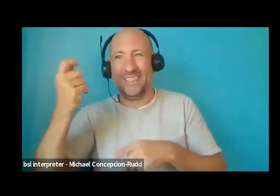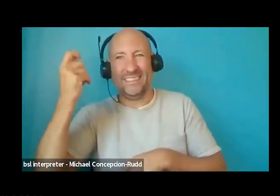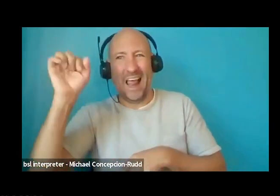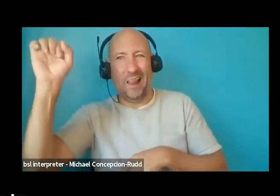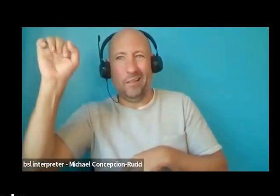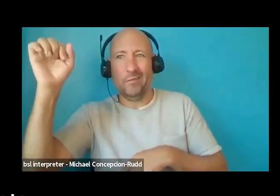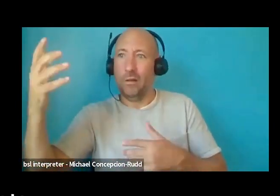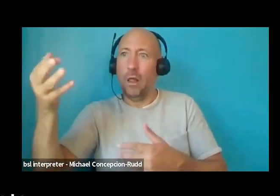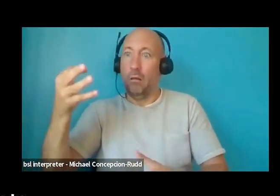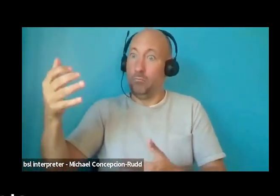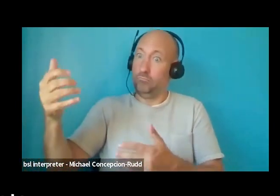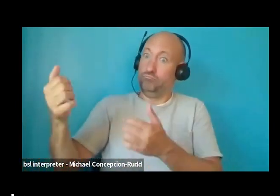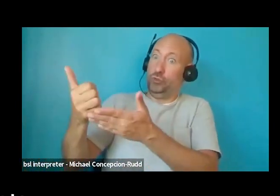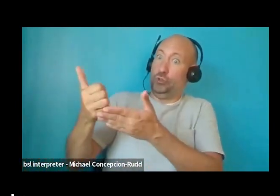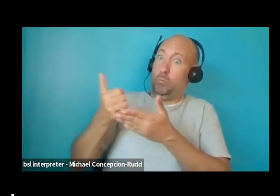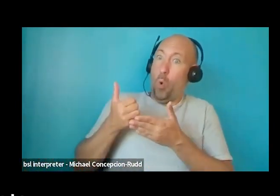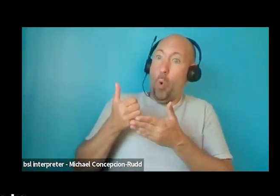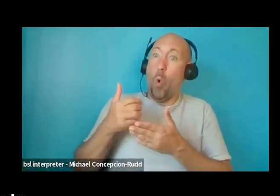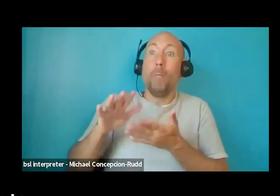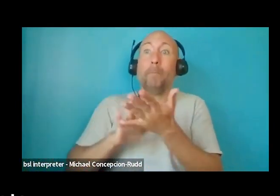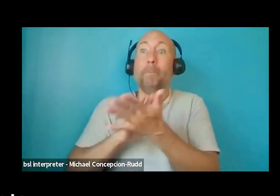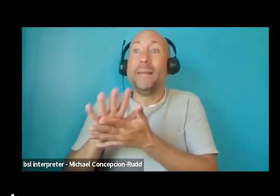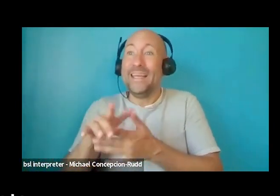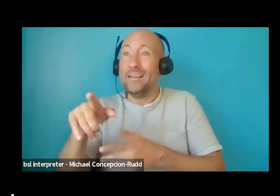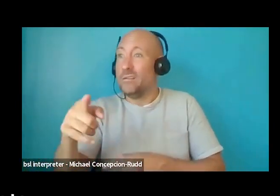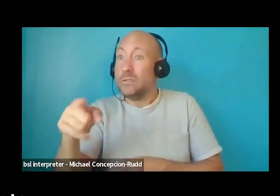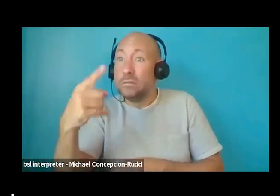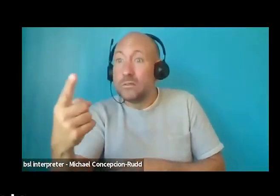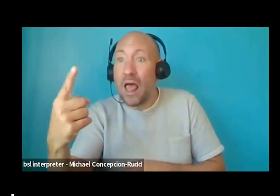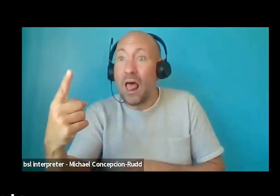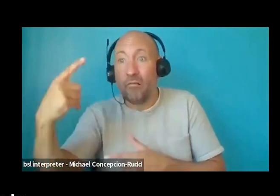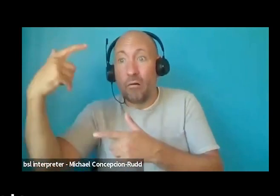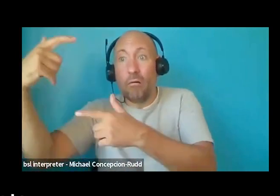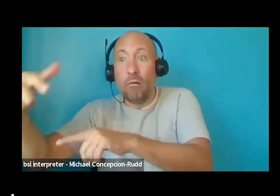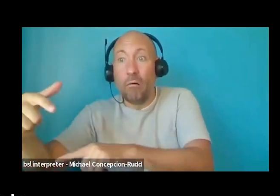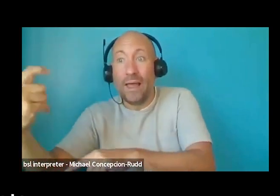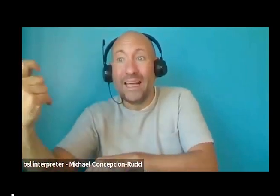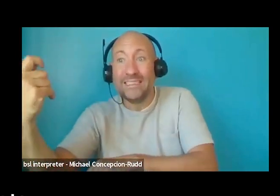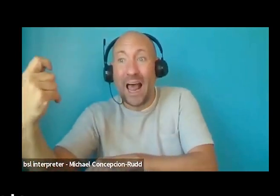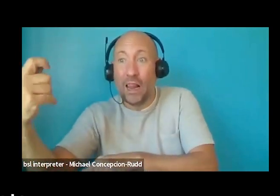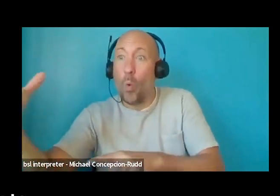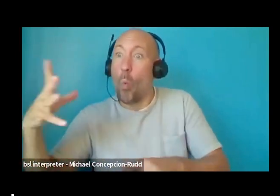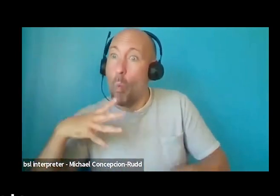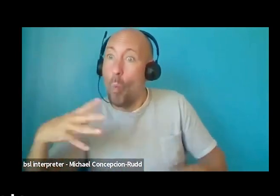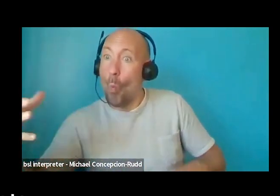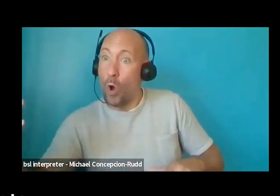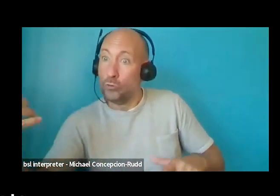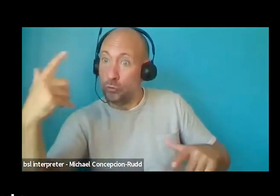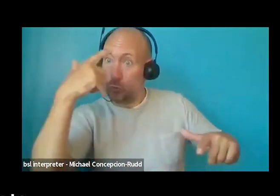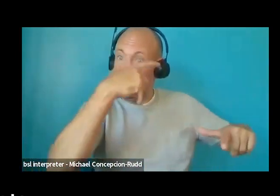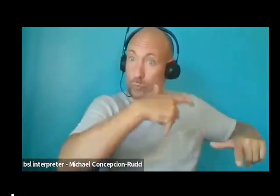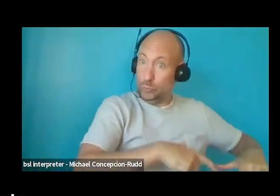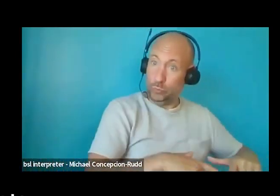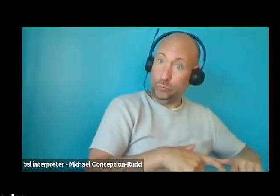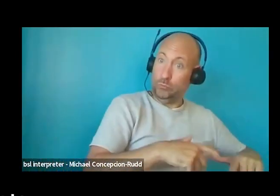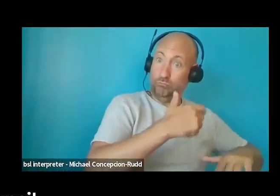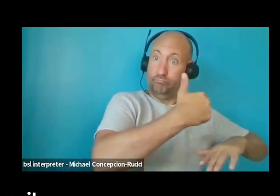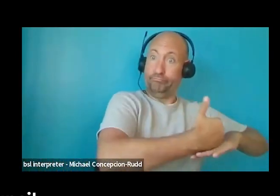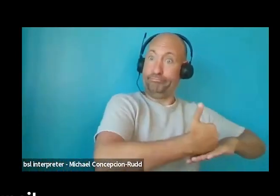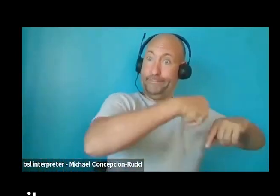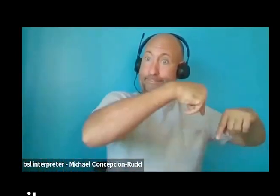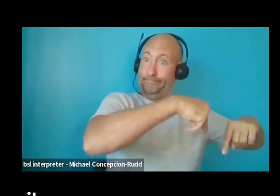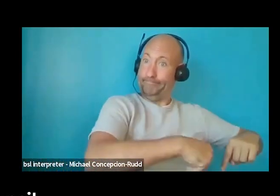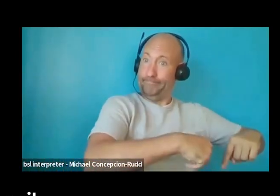you. And if you're an Italian artist wanting to find English venues or host